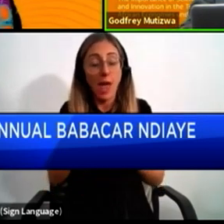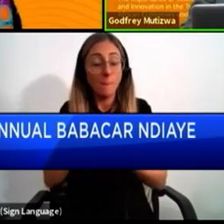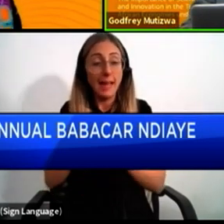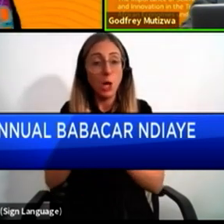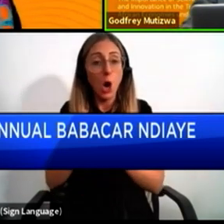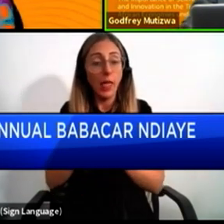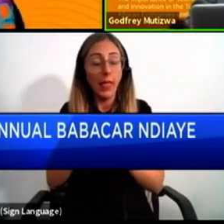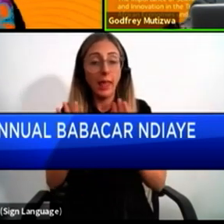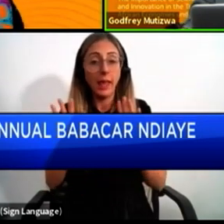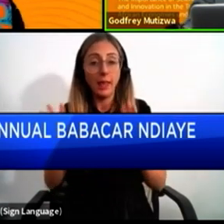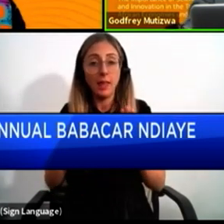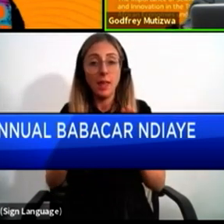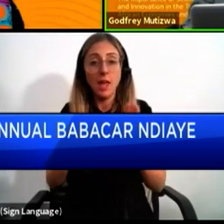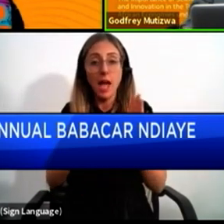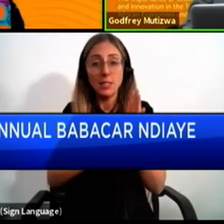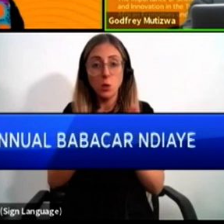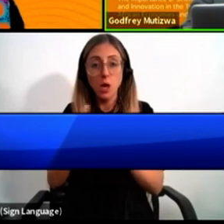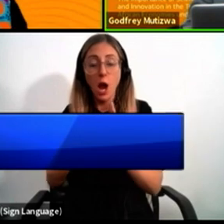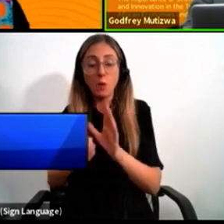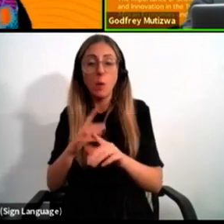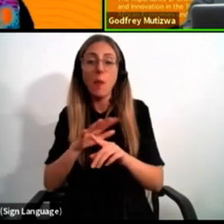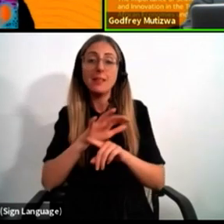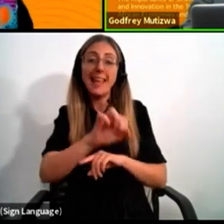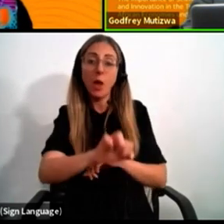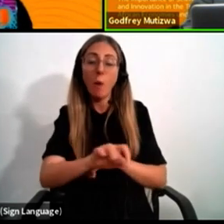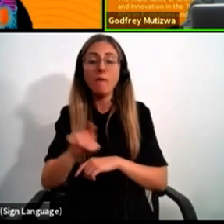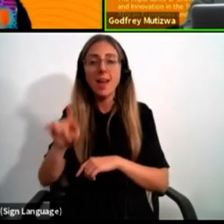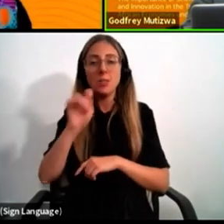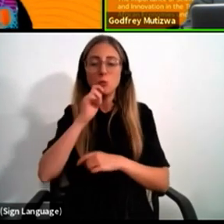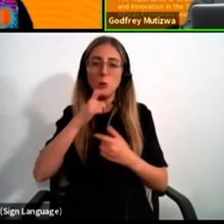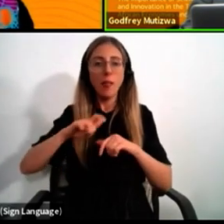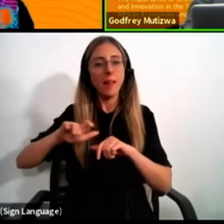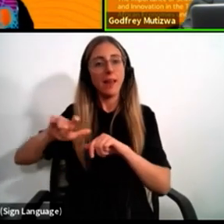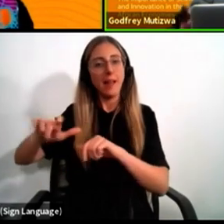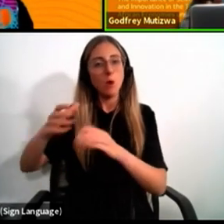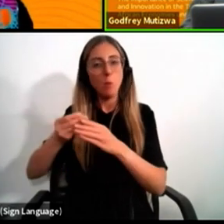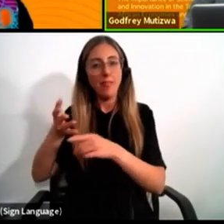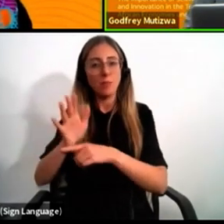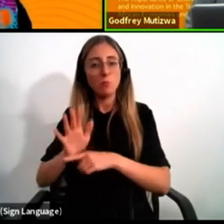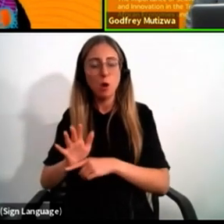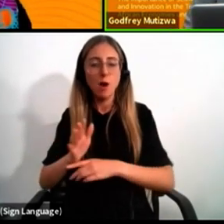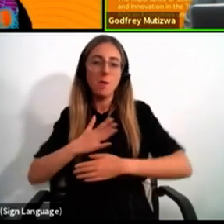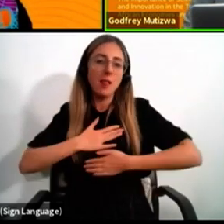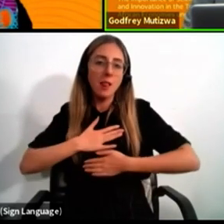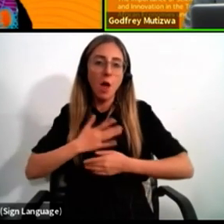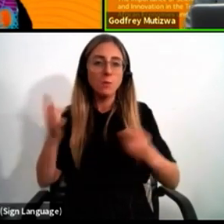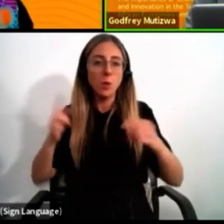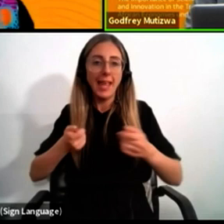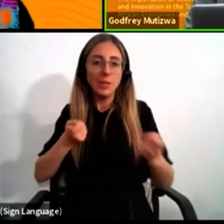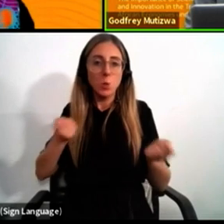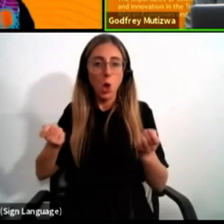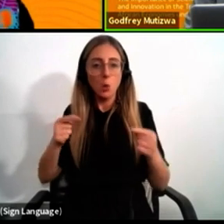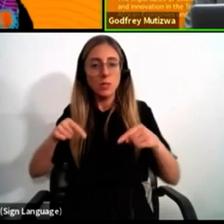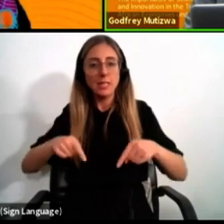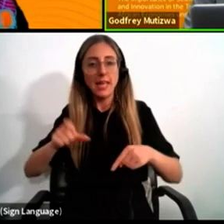colleague, Adeze Anyaoko, is going to take over and she will continue with the rest of the program. We thoroughly enjoyed hosting you here on